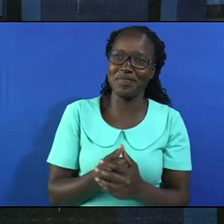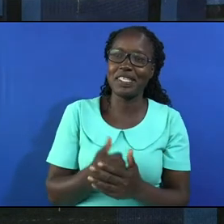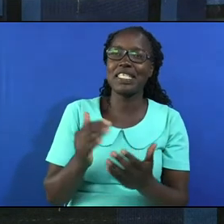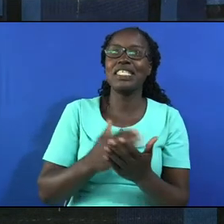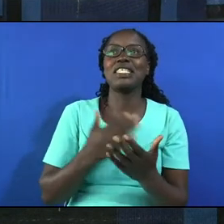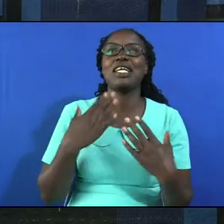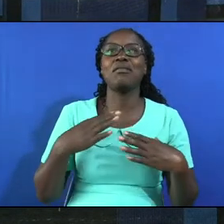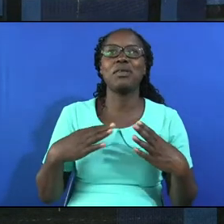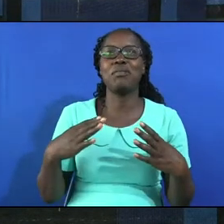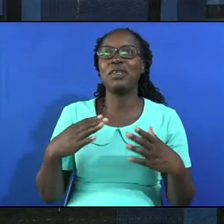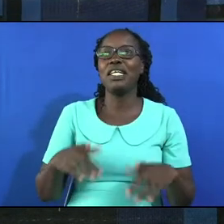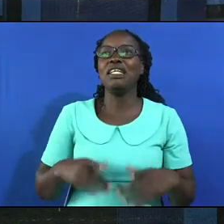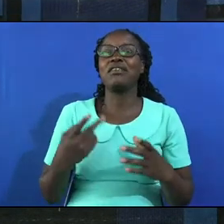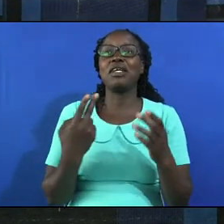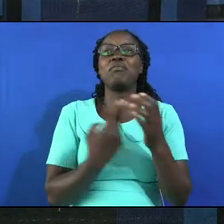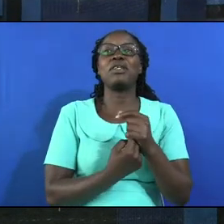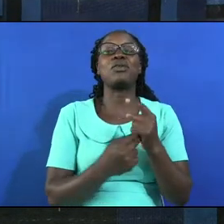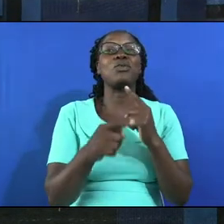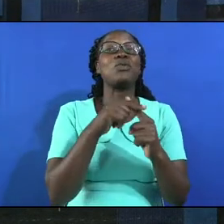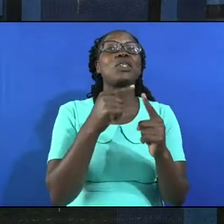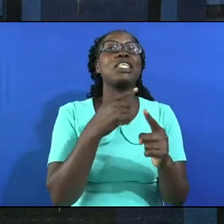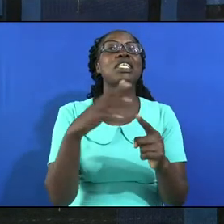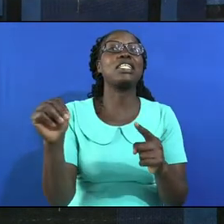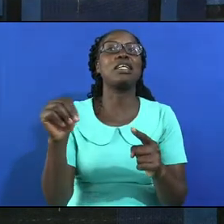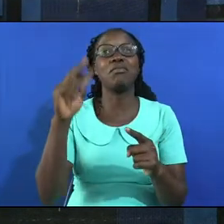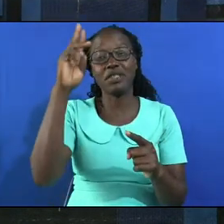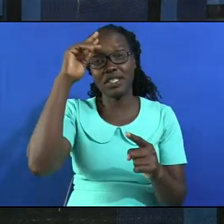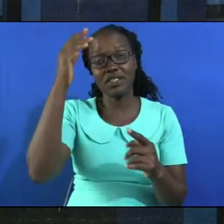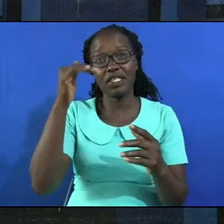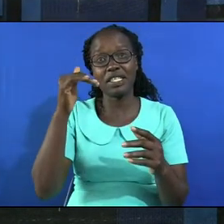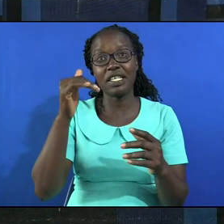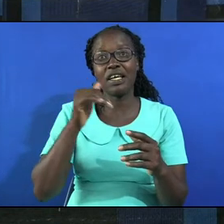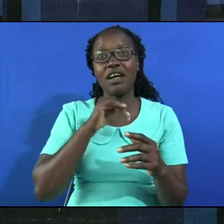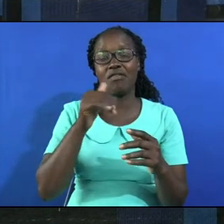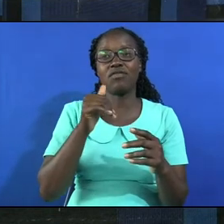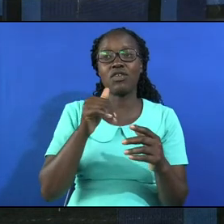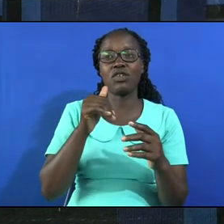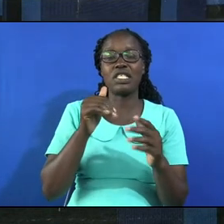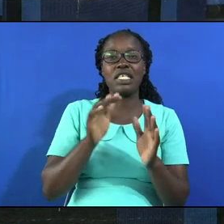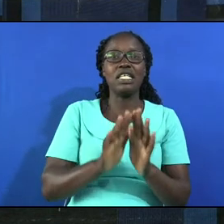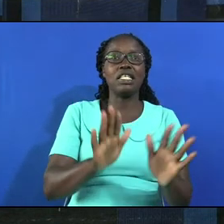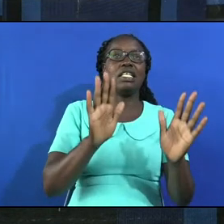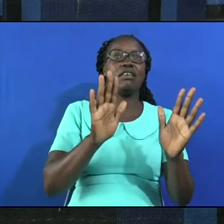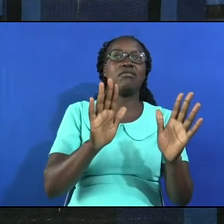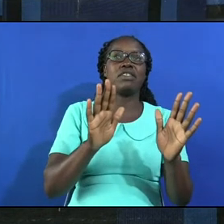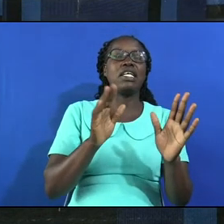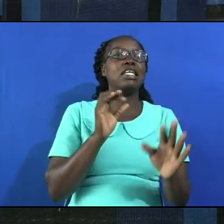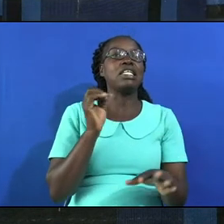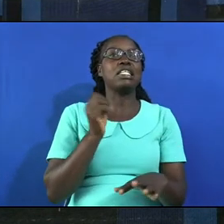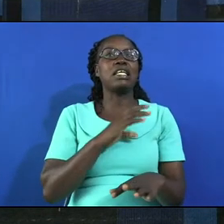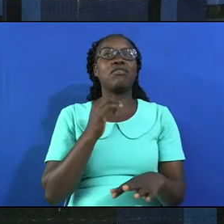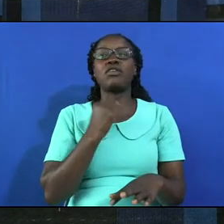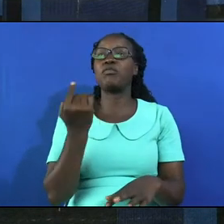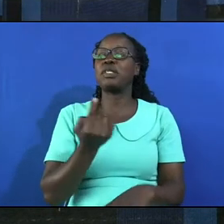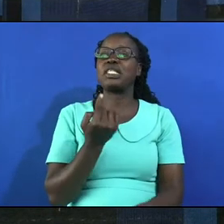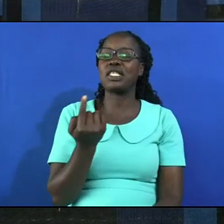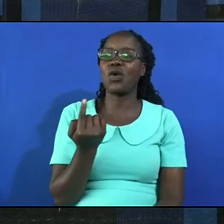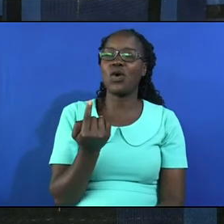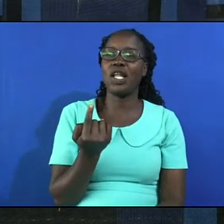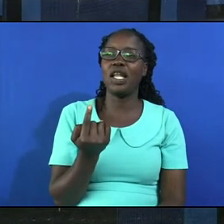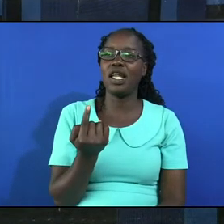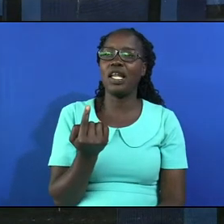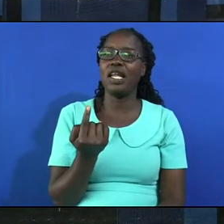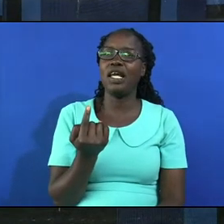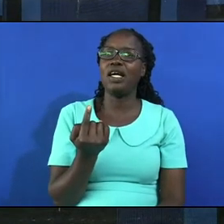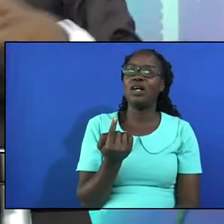some people are living with a partner who will kill them. The reason they haven't left is because they are afraid of being single.